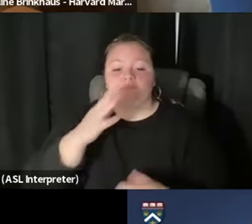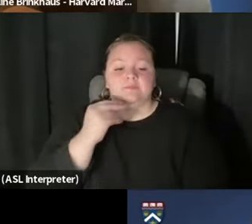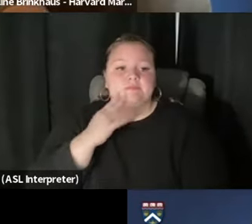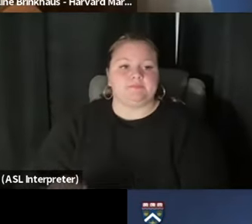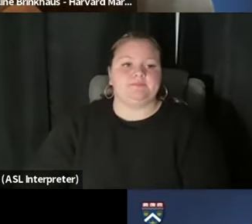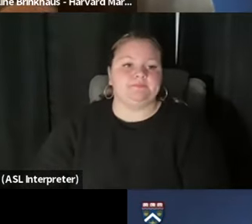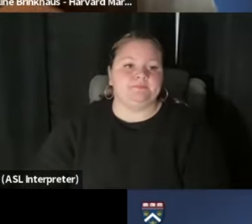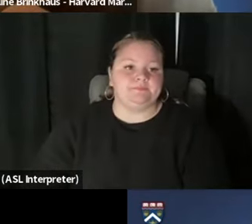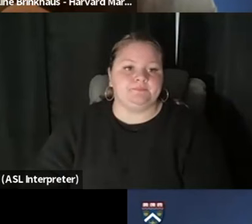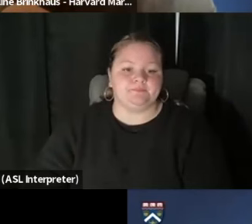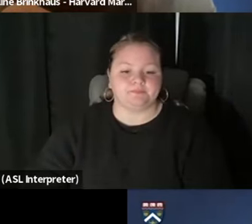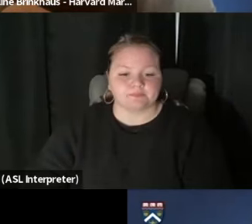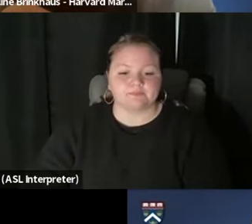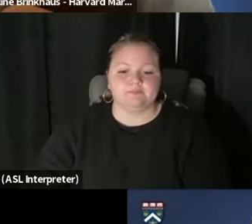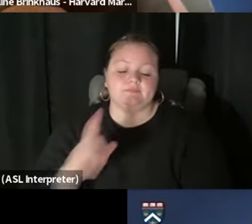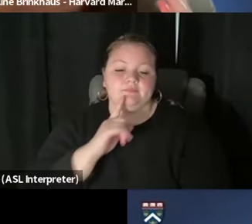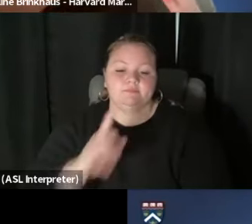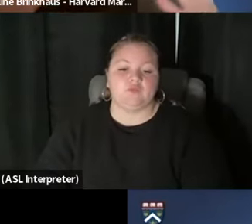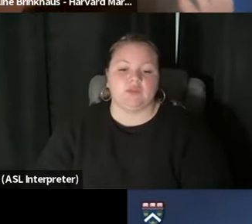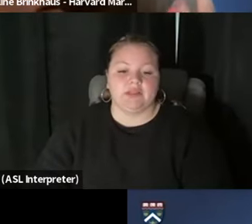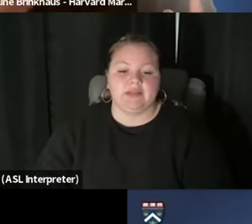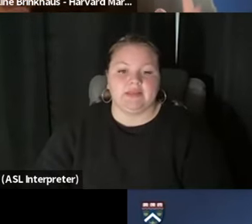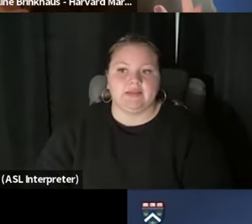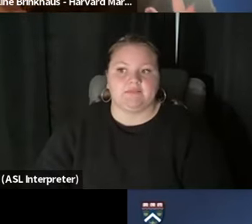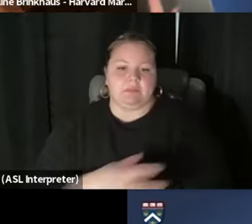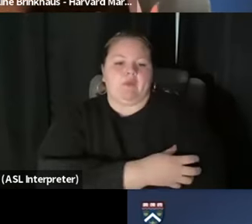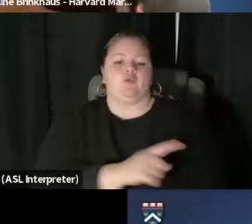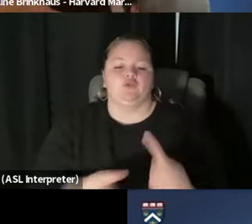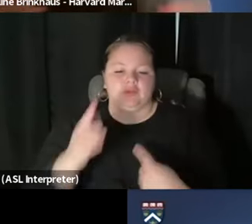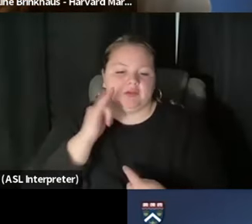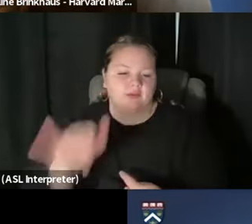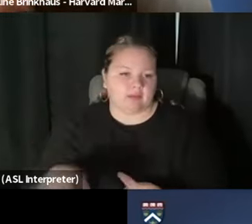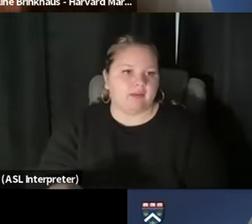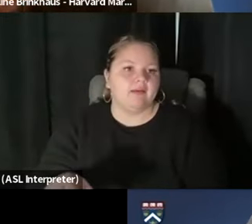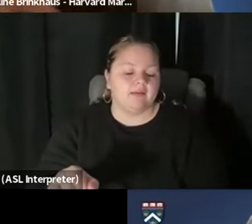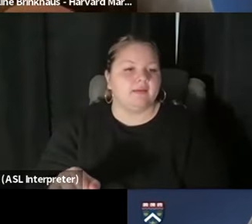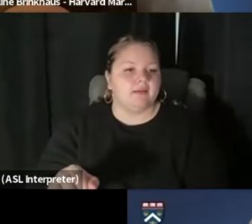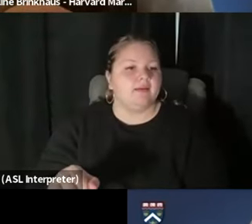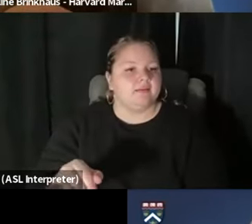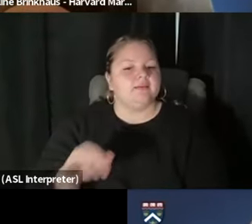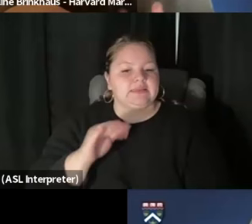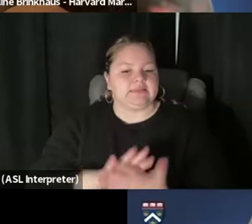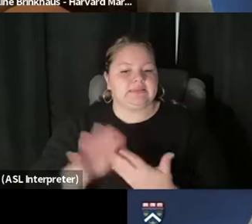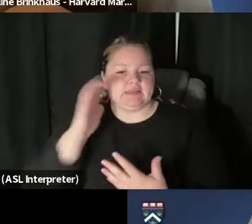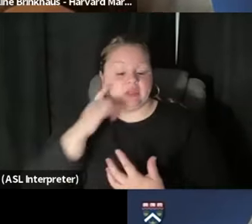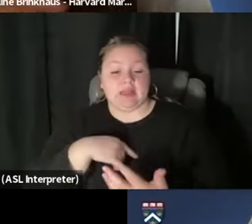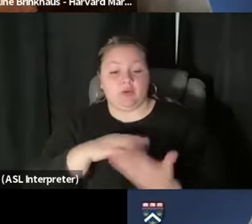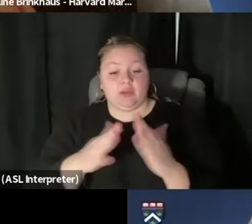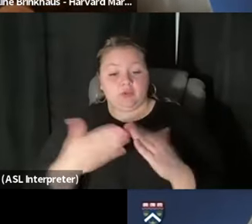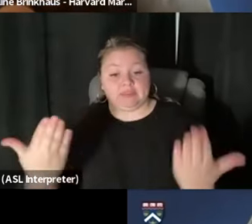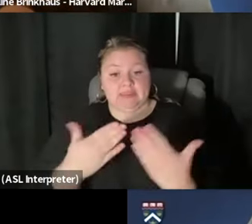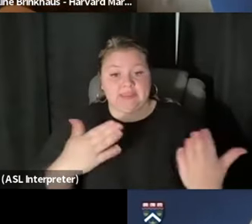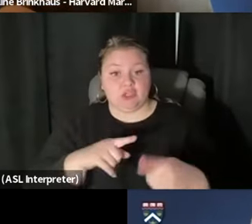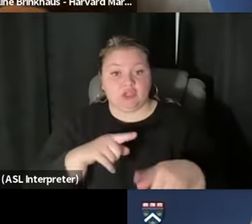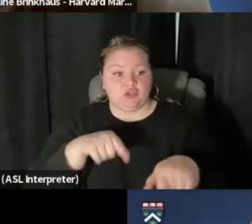That is super powerful. And it's great to hear that, you know, our community is not only there to support you class to class, but also support you in pursuing